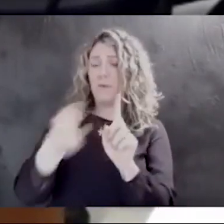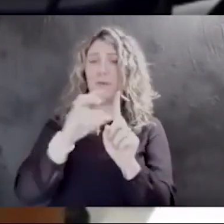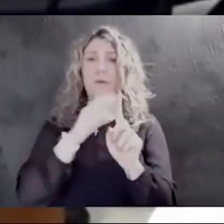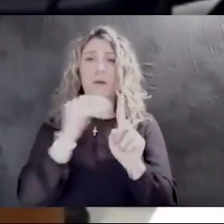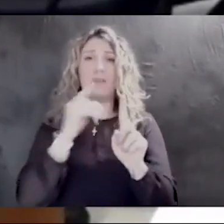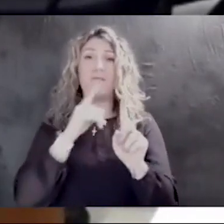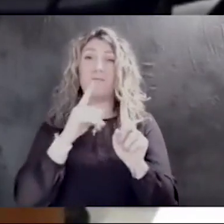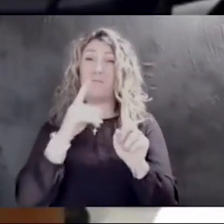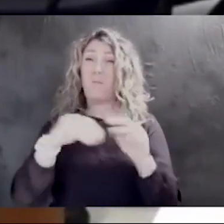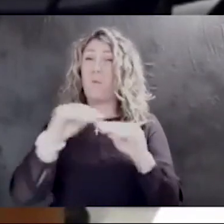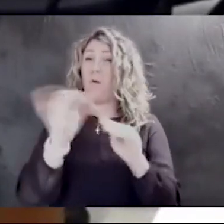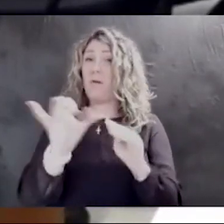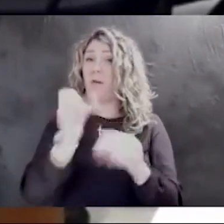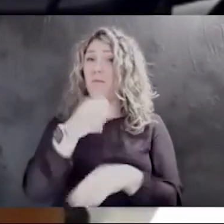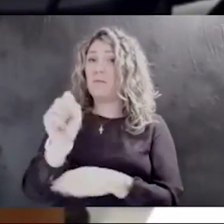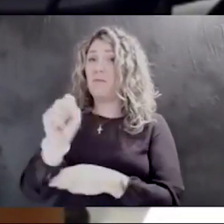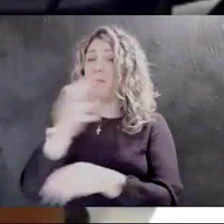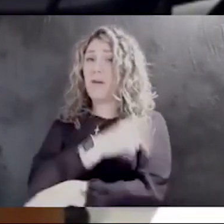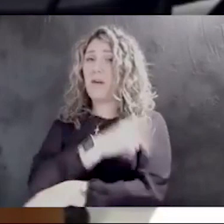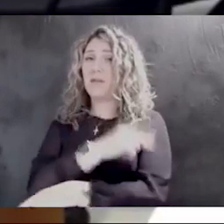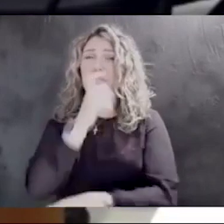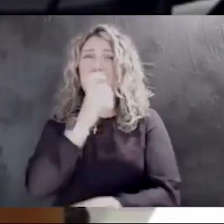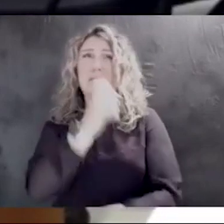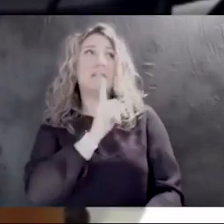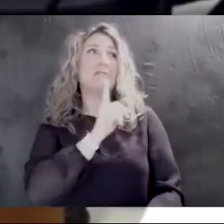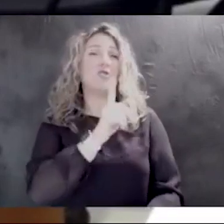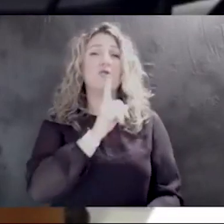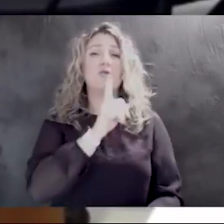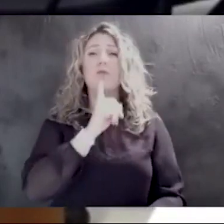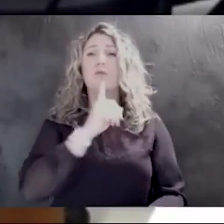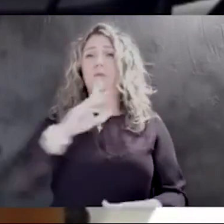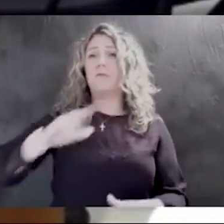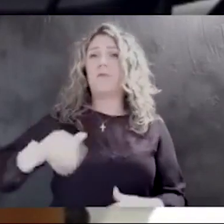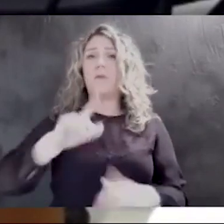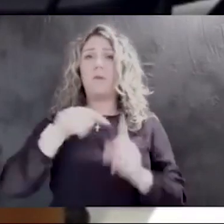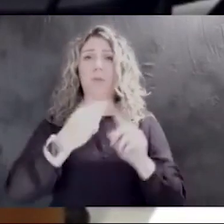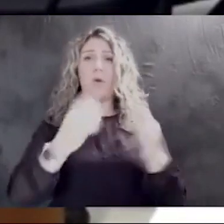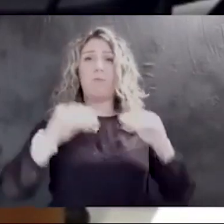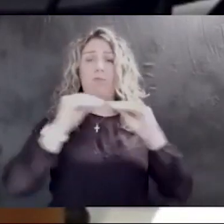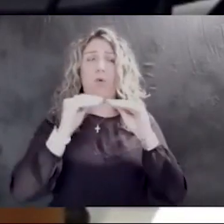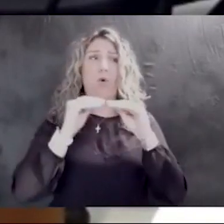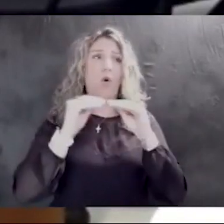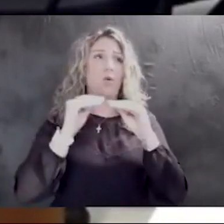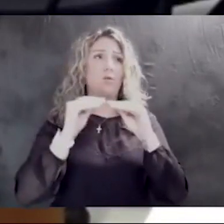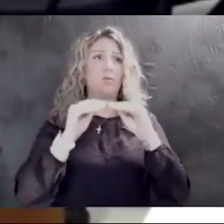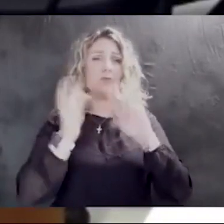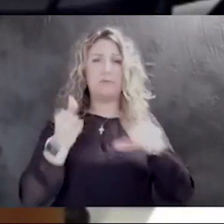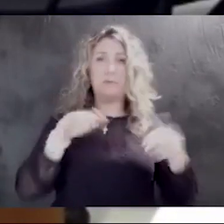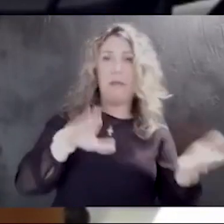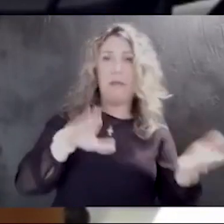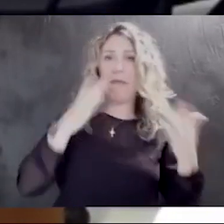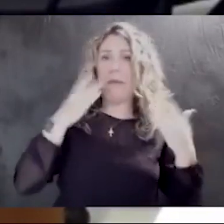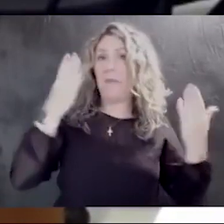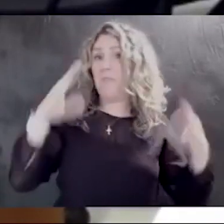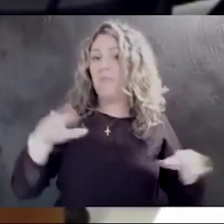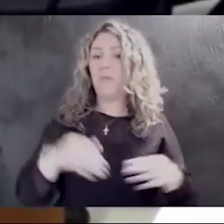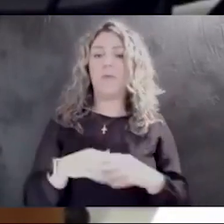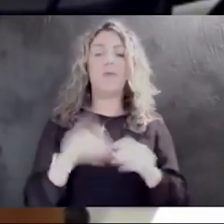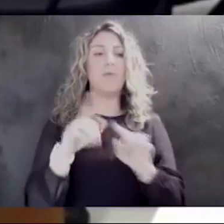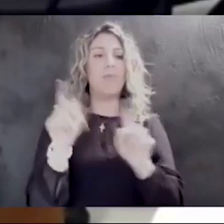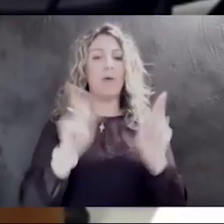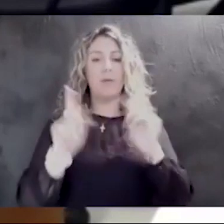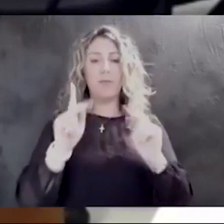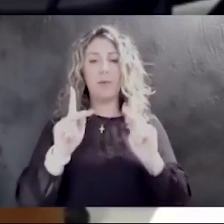the hospital. We're not sure yet. I don't think about whether it's going to be potentially more deadly. And so, and the people who